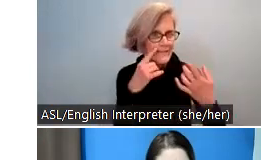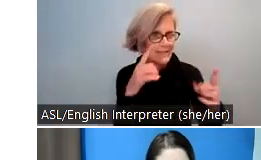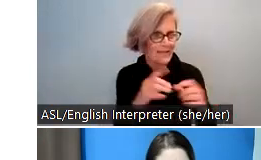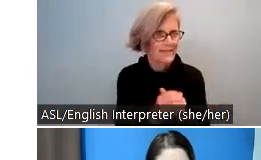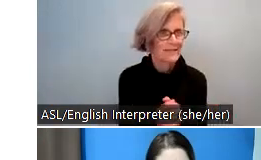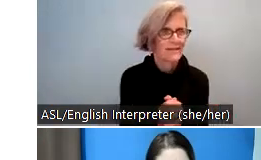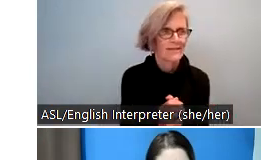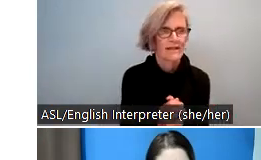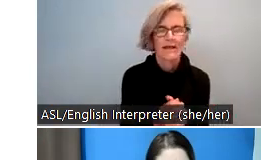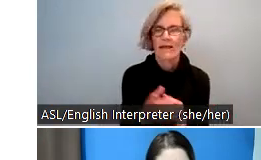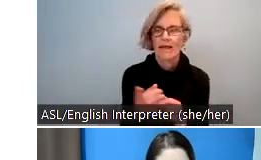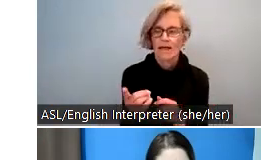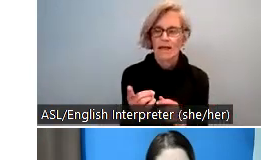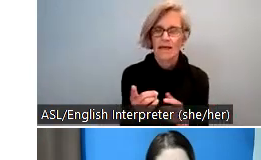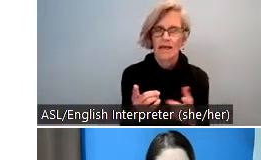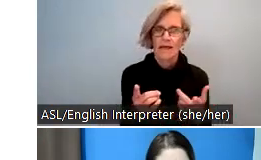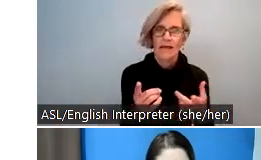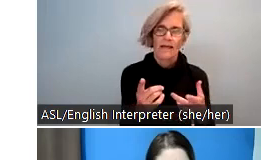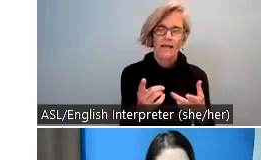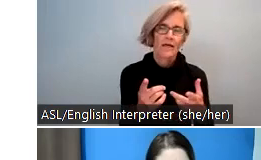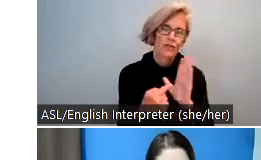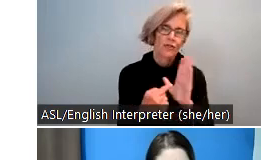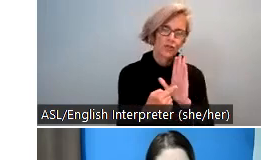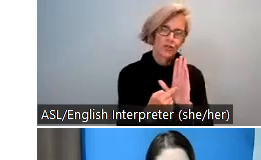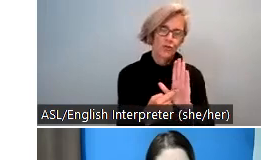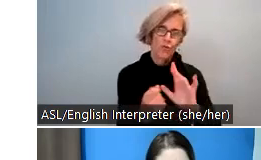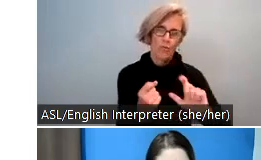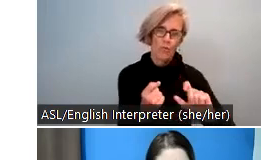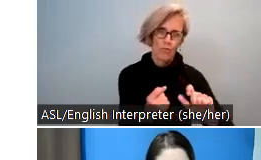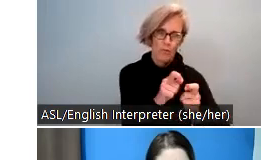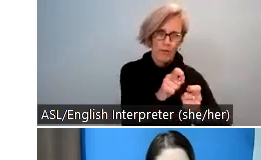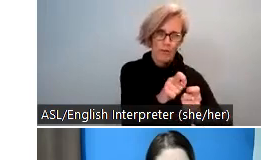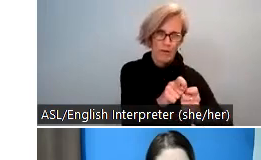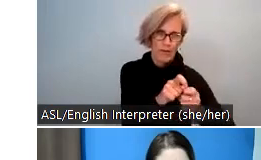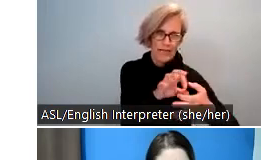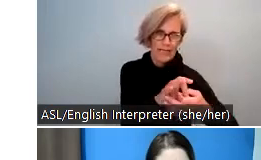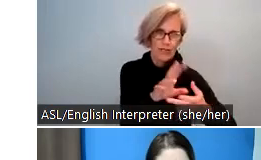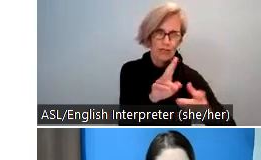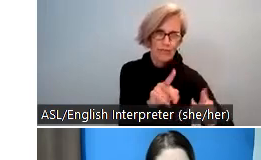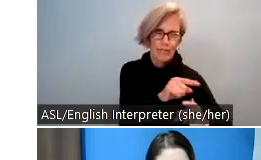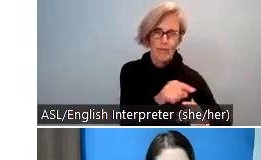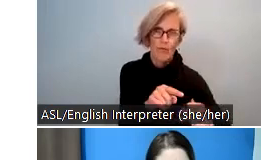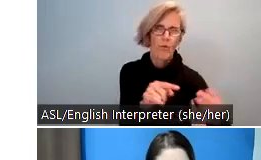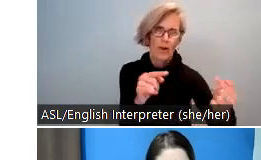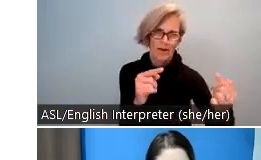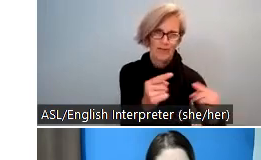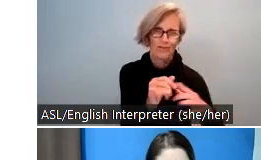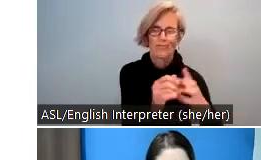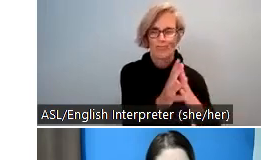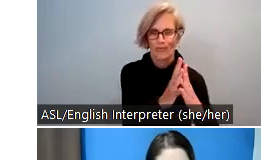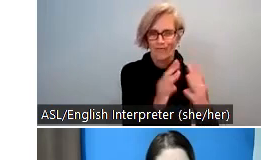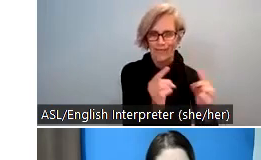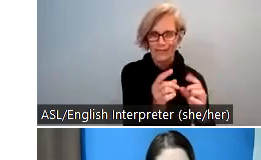Make a strong and specific connection to the people most harmed by the traffic injuries and fatalities,